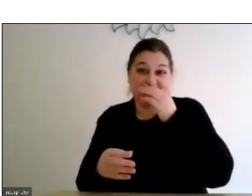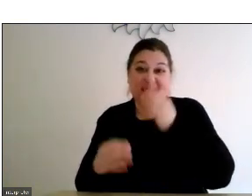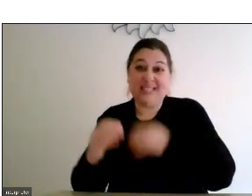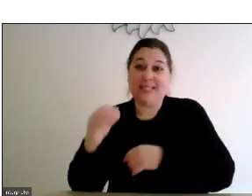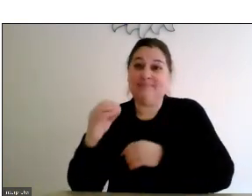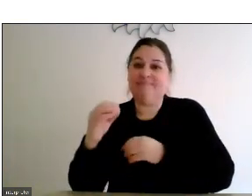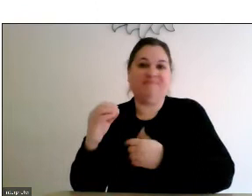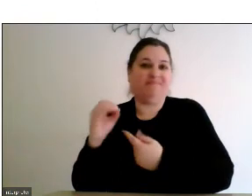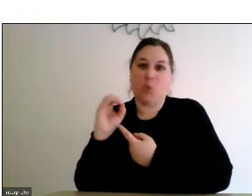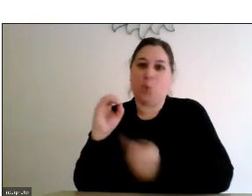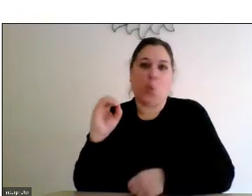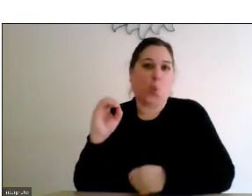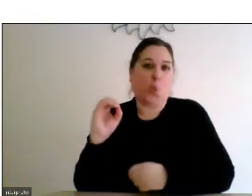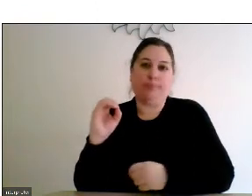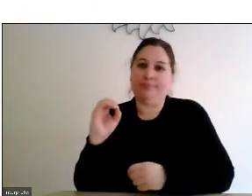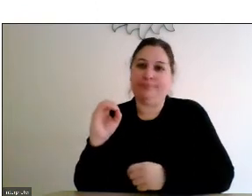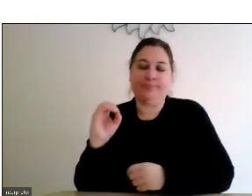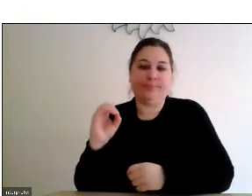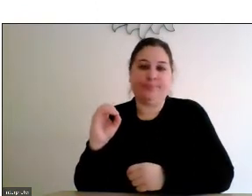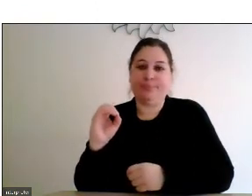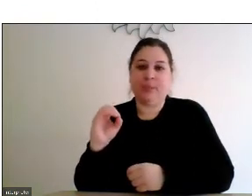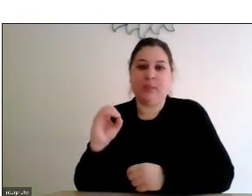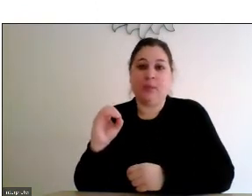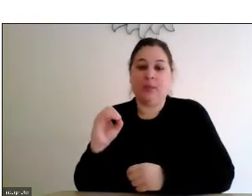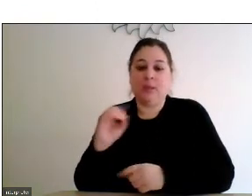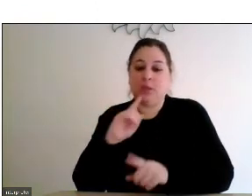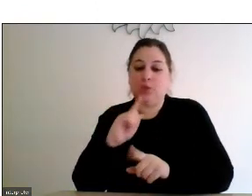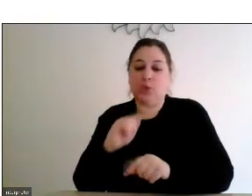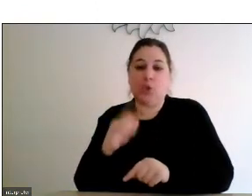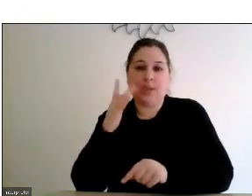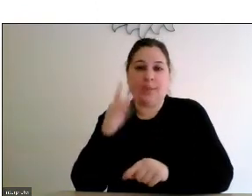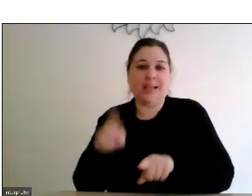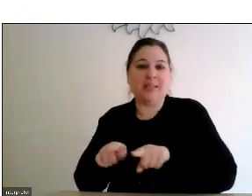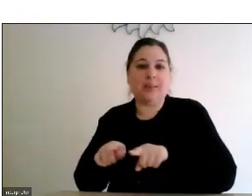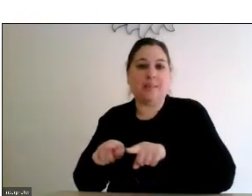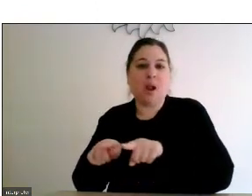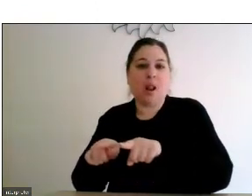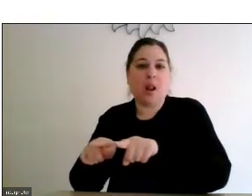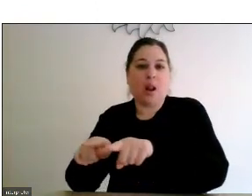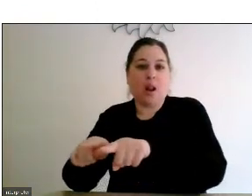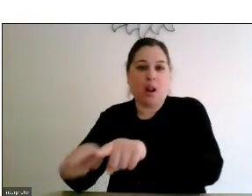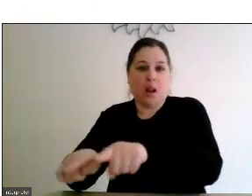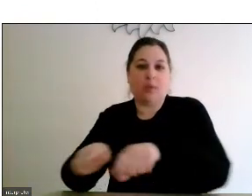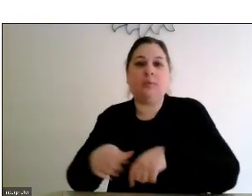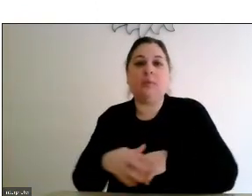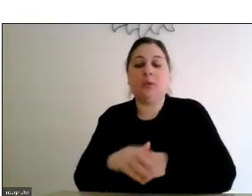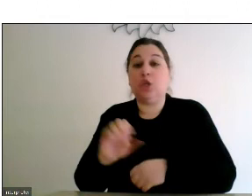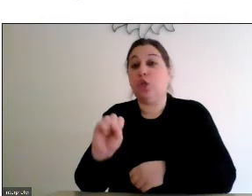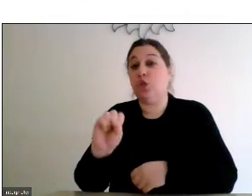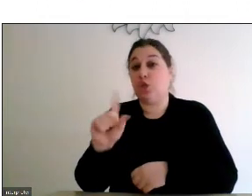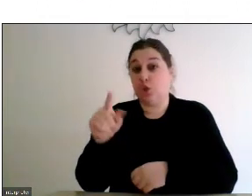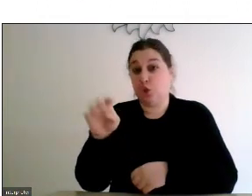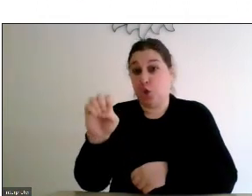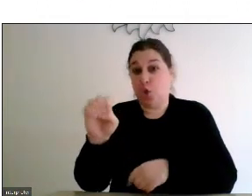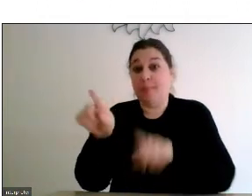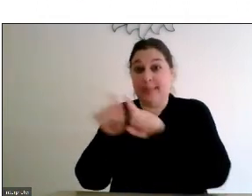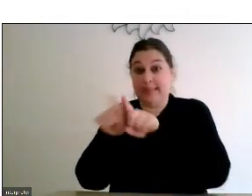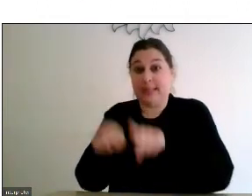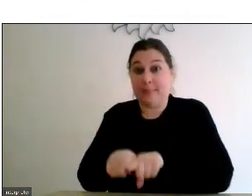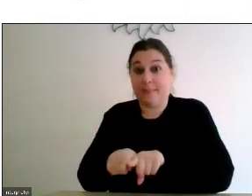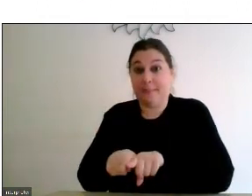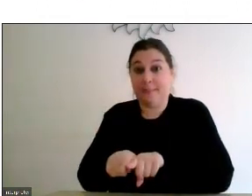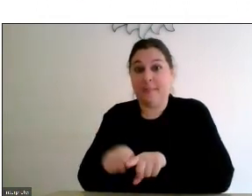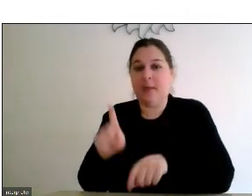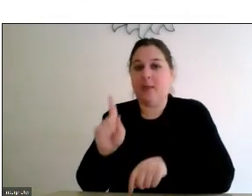The slopes are the same, so they're going at the same rate. The